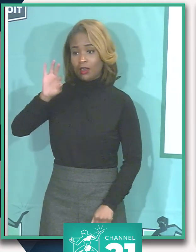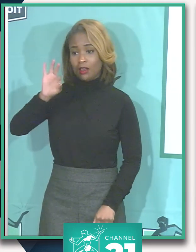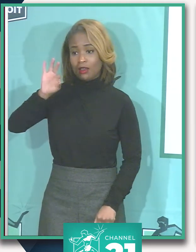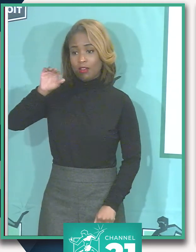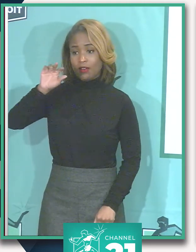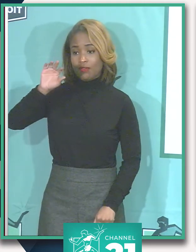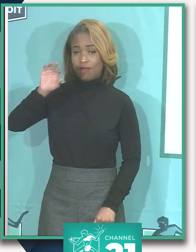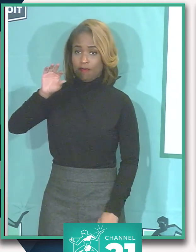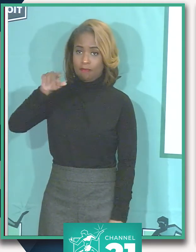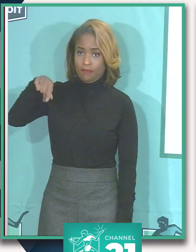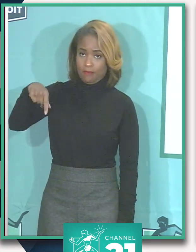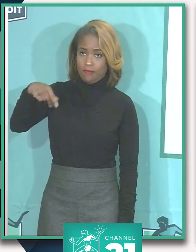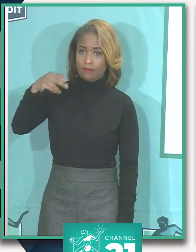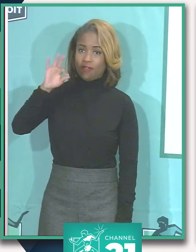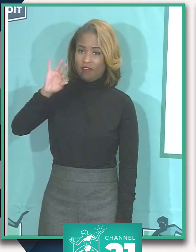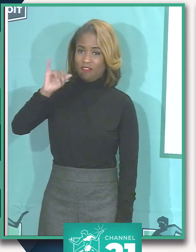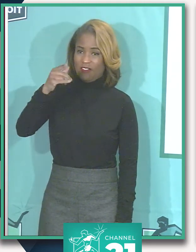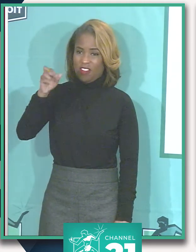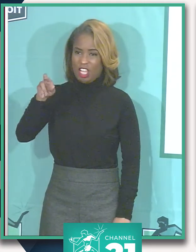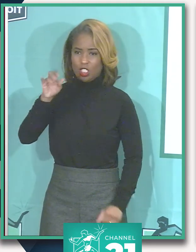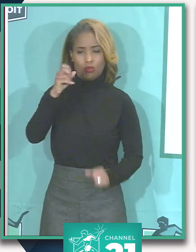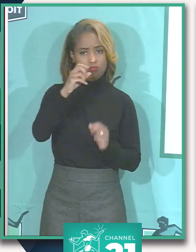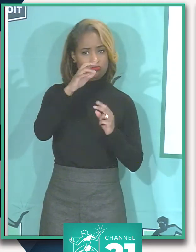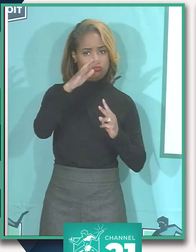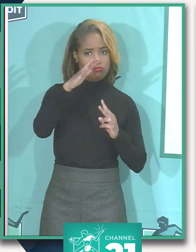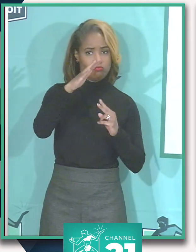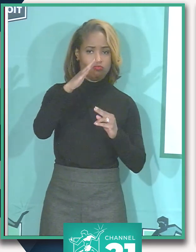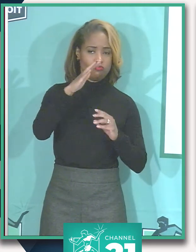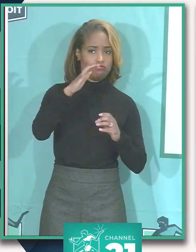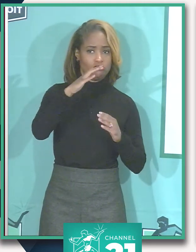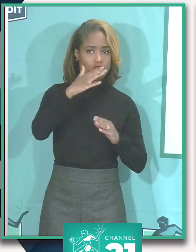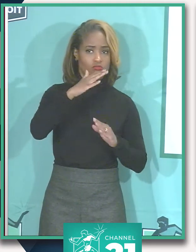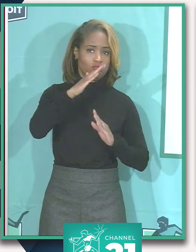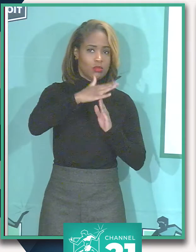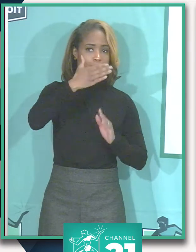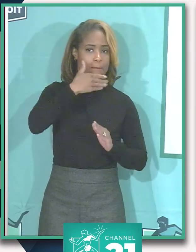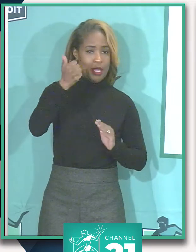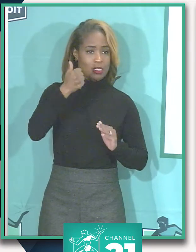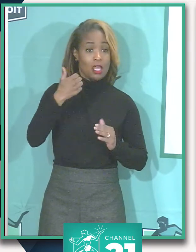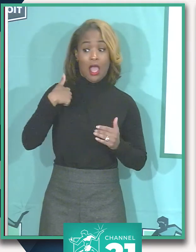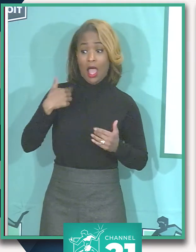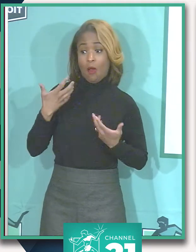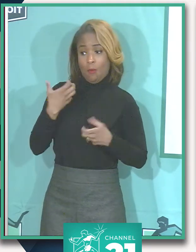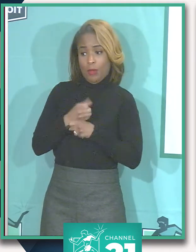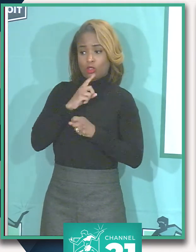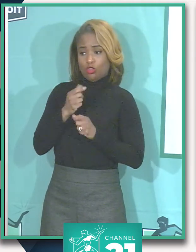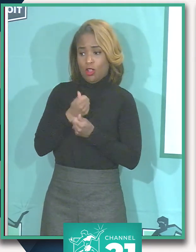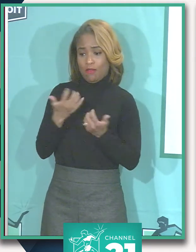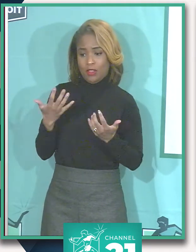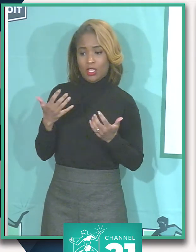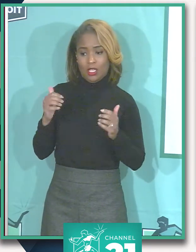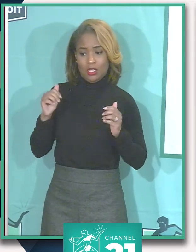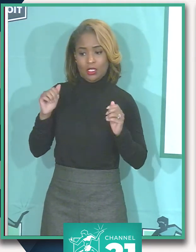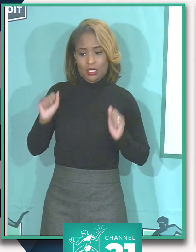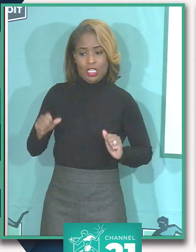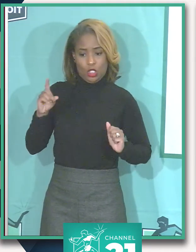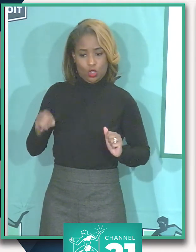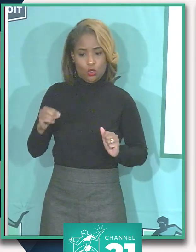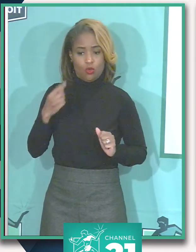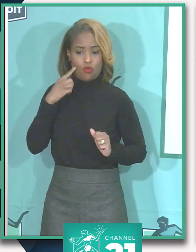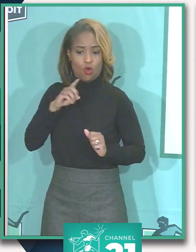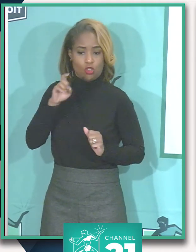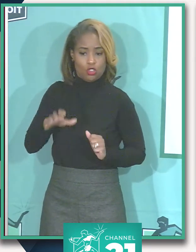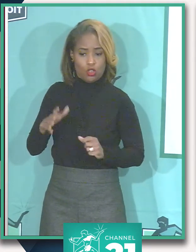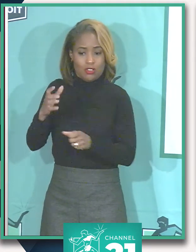I am going to do everything I can to make sure the residents of the city of Detroit get the best. And so, as you know, I